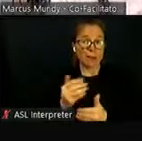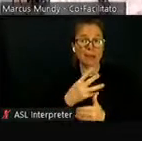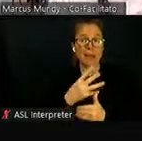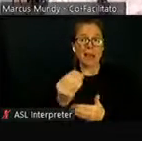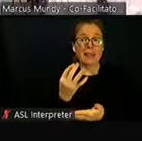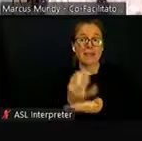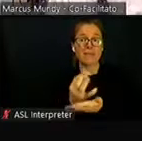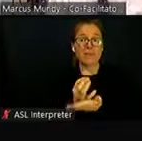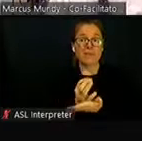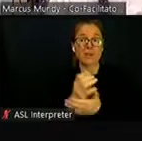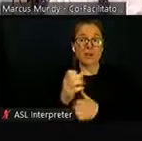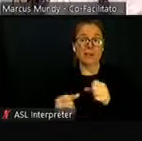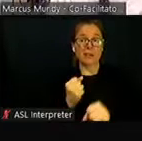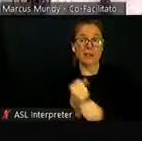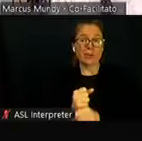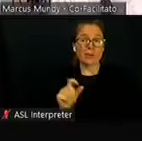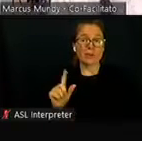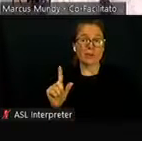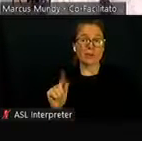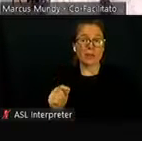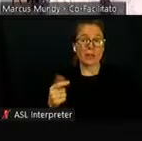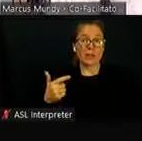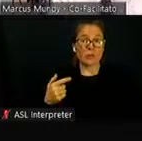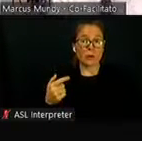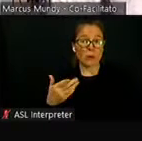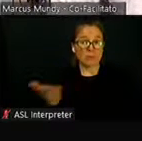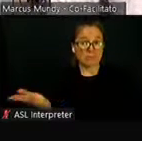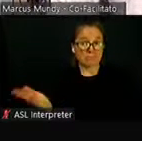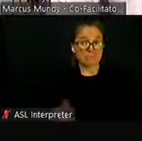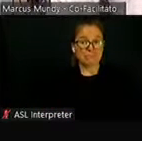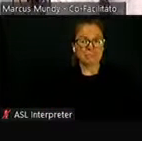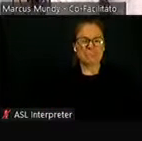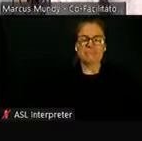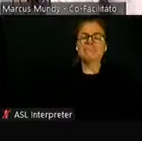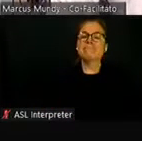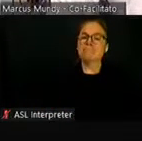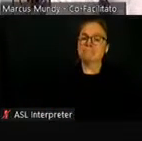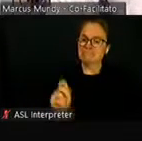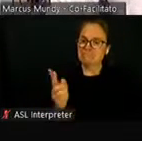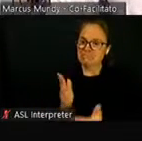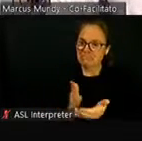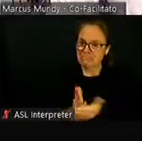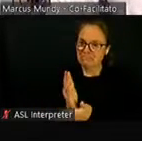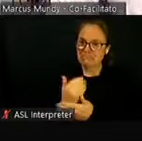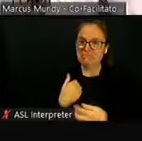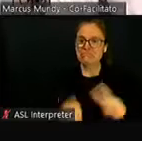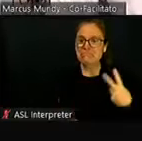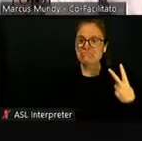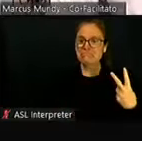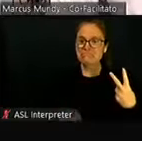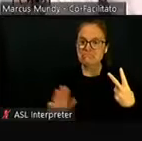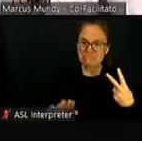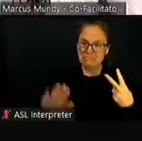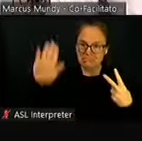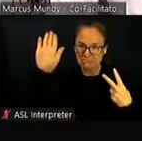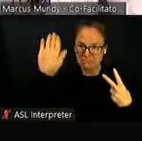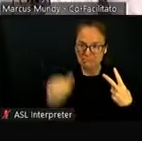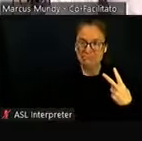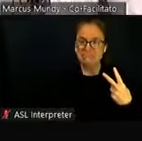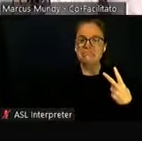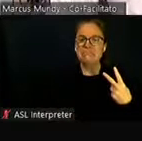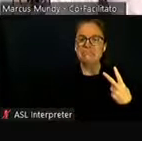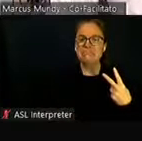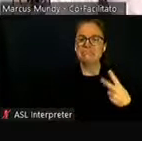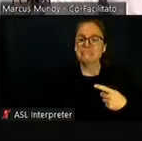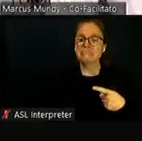year 2021 budget mix? All right, Jack, we have 2 hands raised so far, so I will let the first